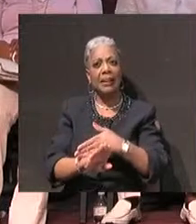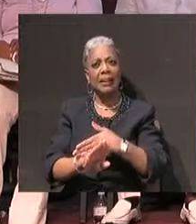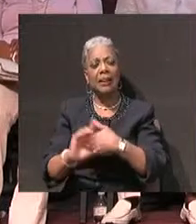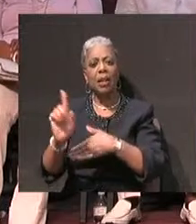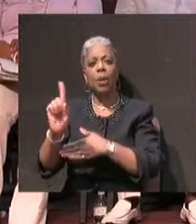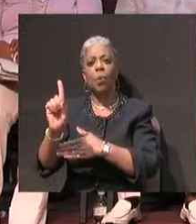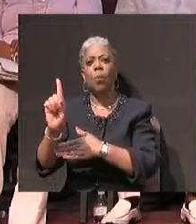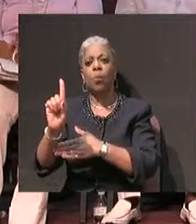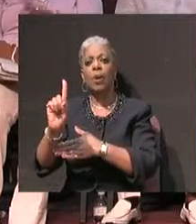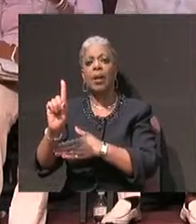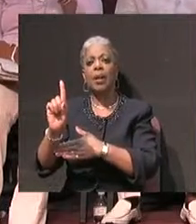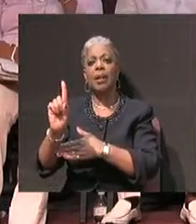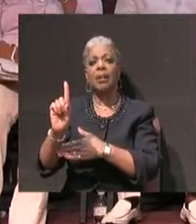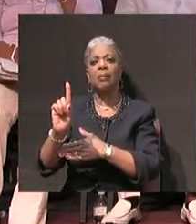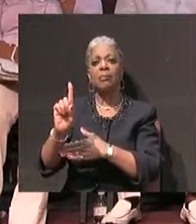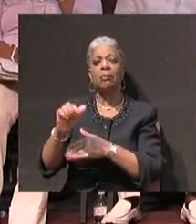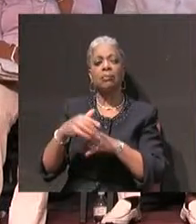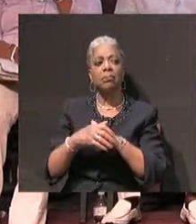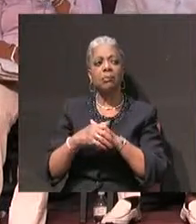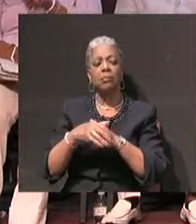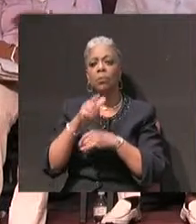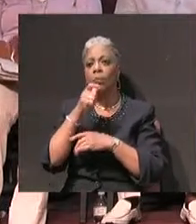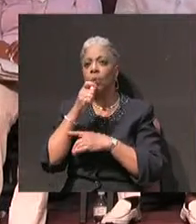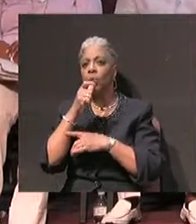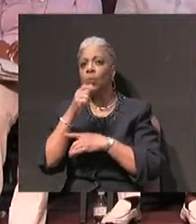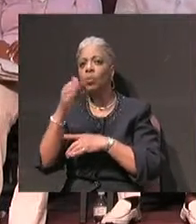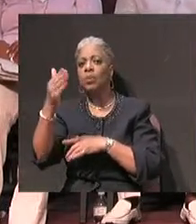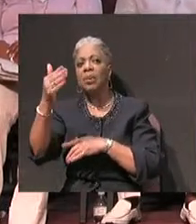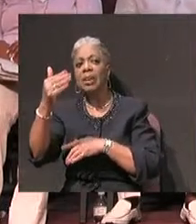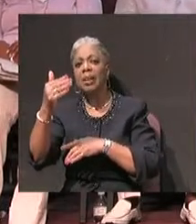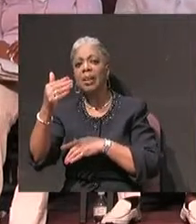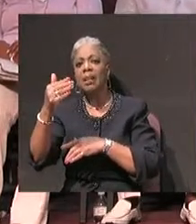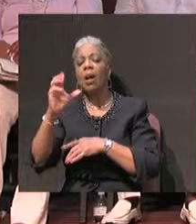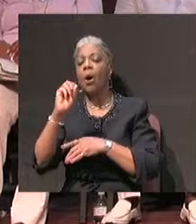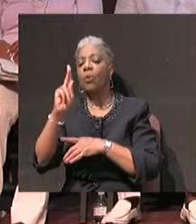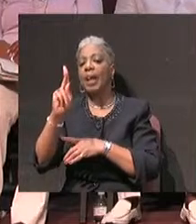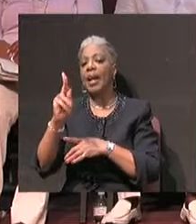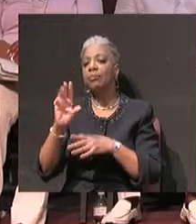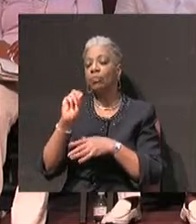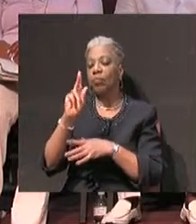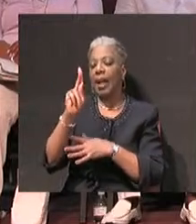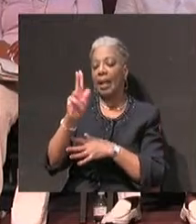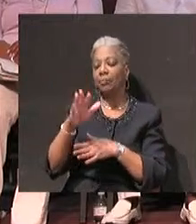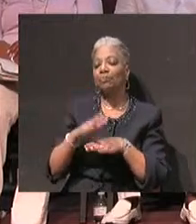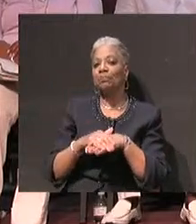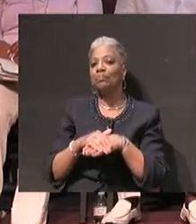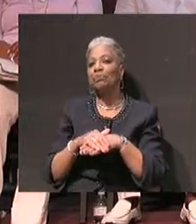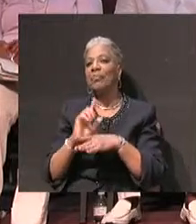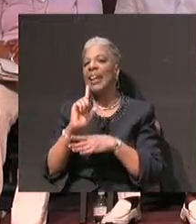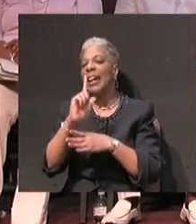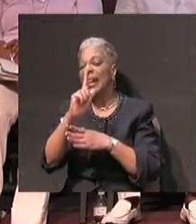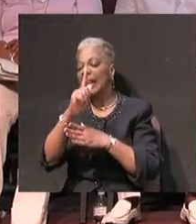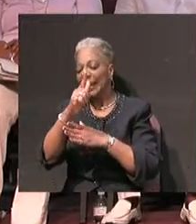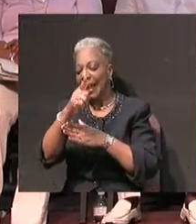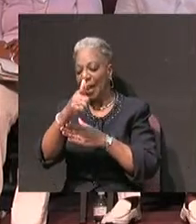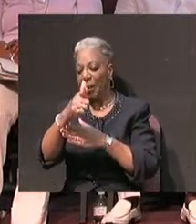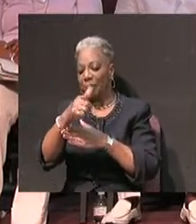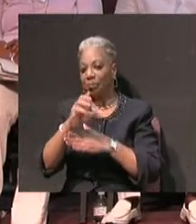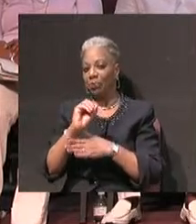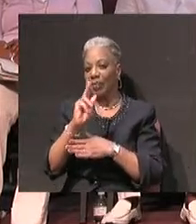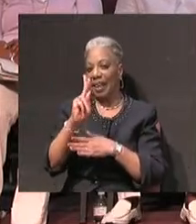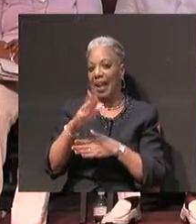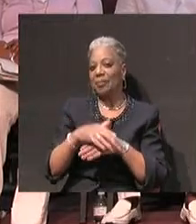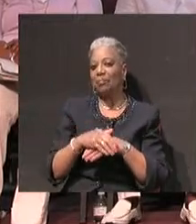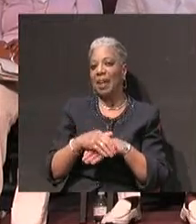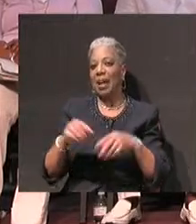here? Okay. He's here? Well, I'll get him. We'll catch him. Got some good news. Basically, Lewis is going to